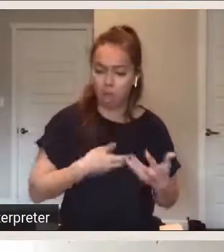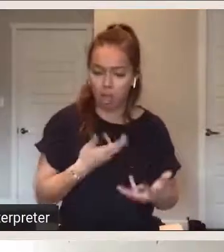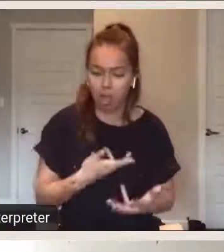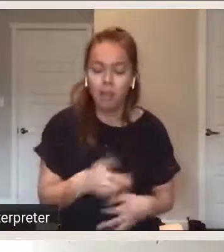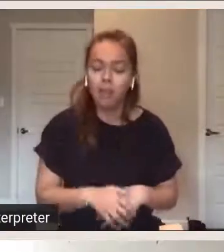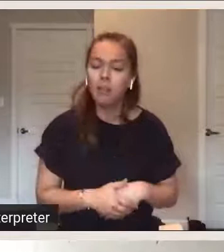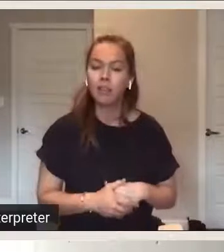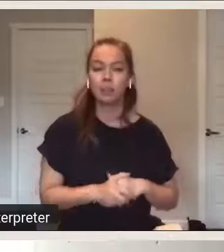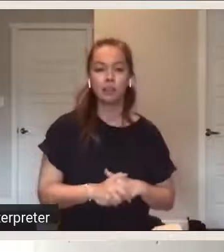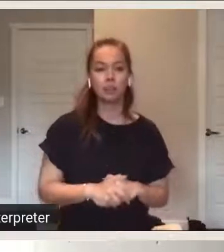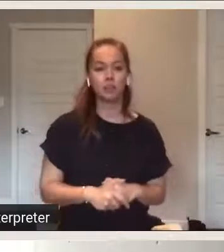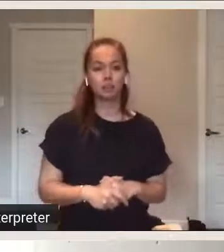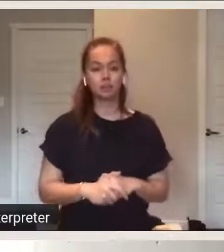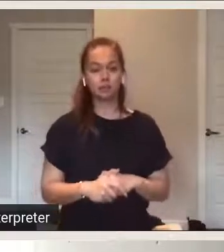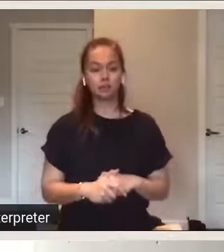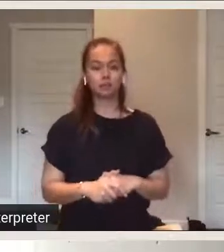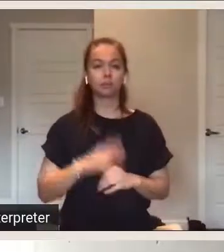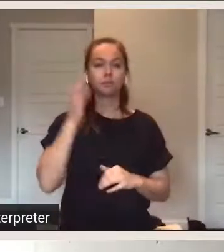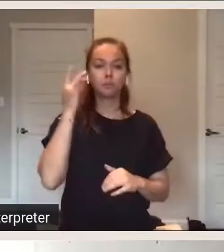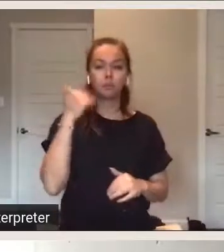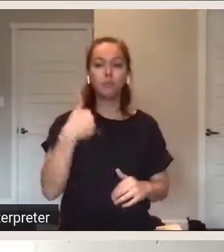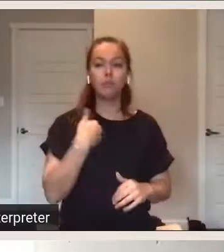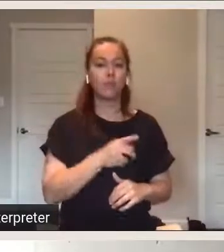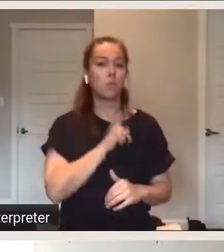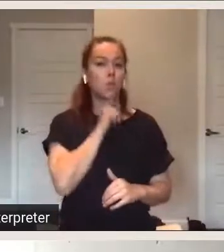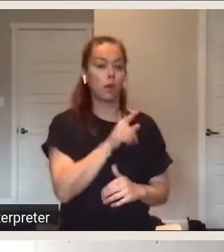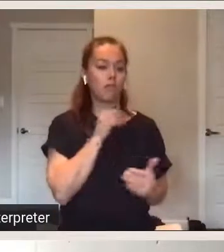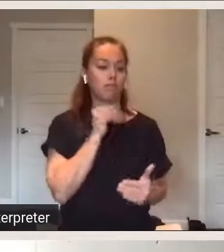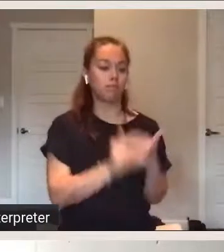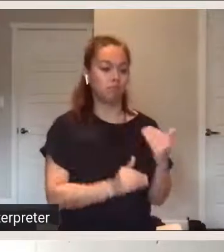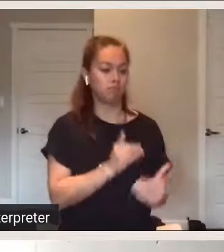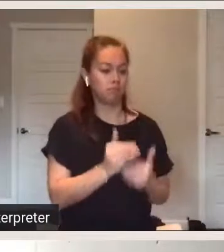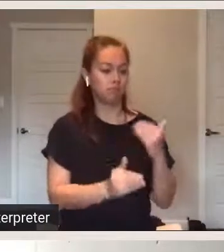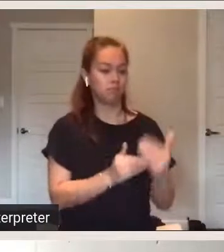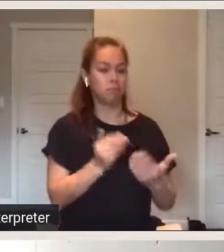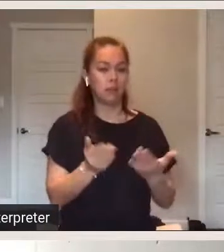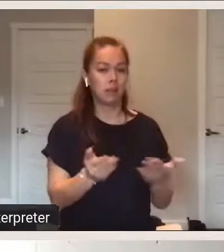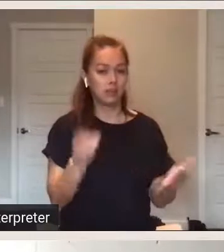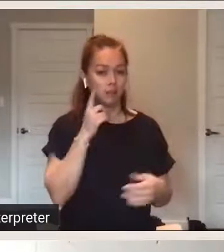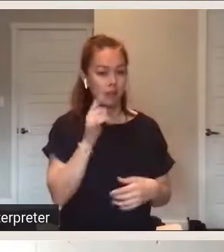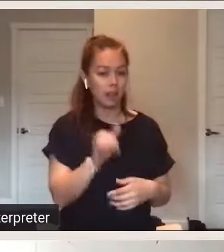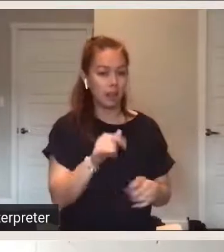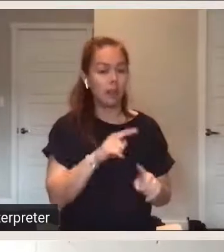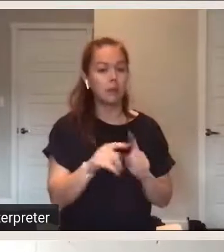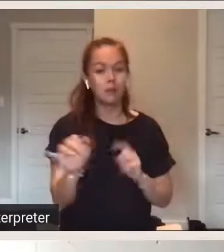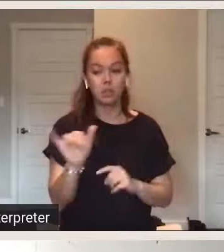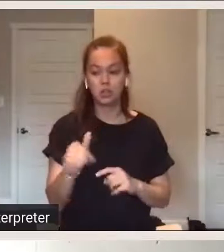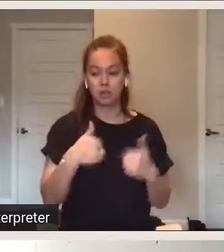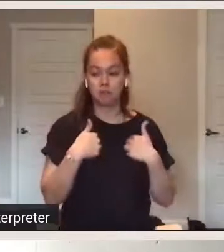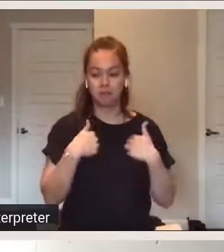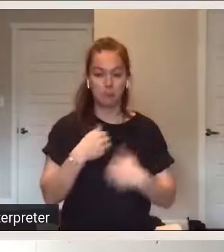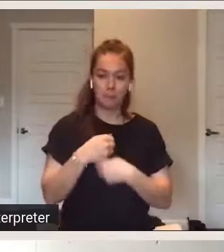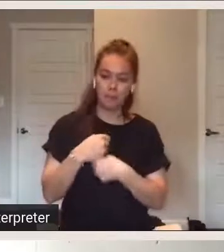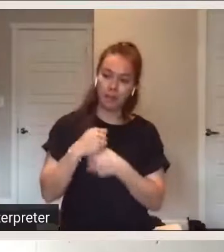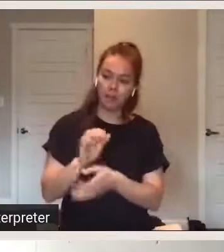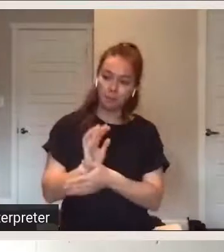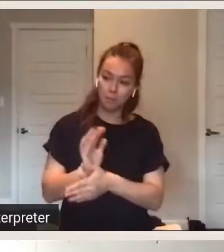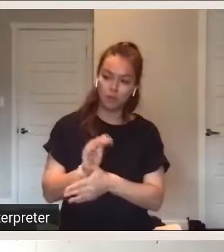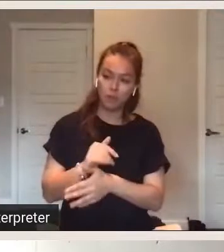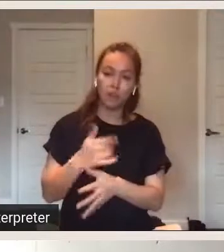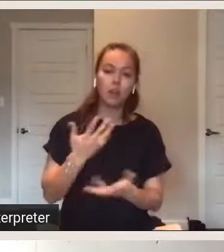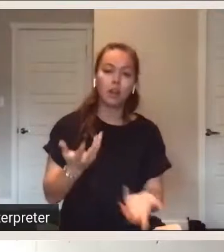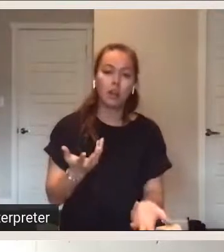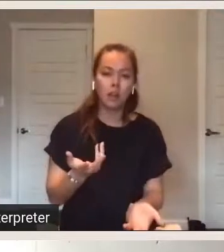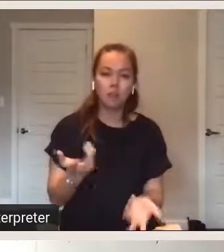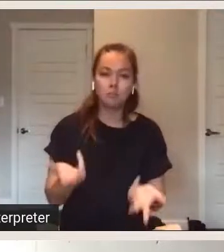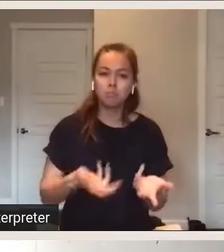a practical element to it, and then there's the like me as a filmmaker, like what do we have to consider? I think